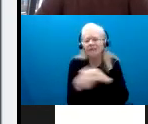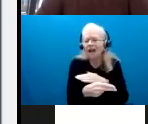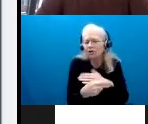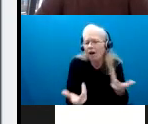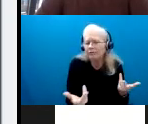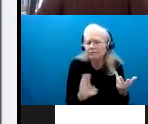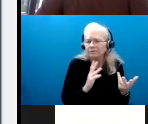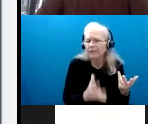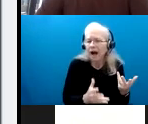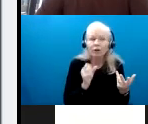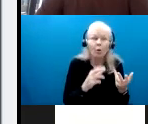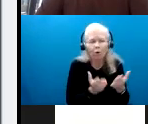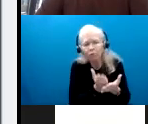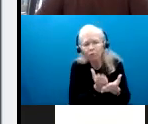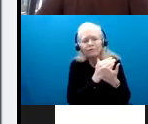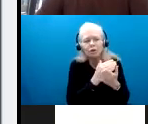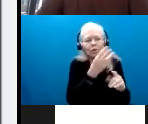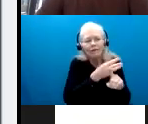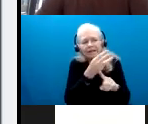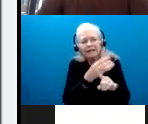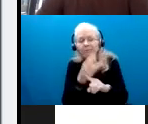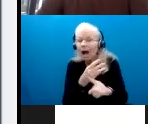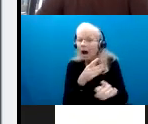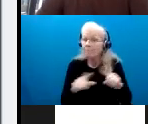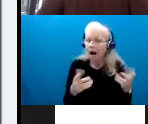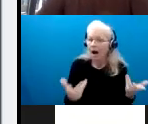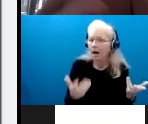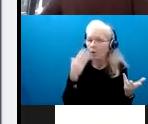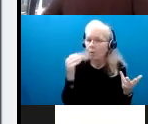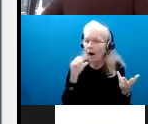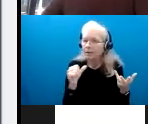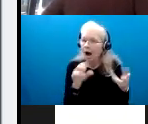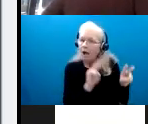to see if there are strategies that emerge from practice that can help.